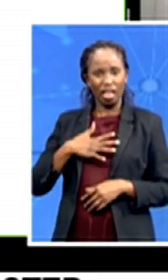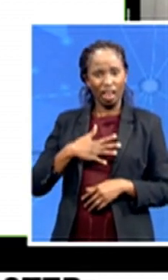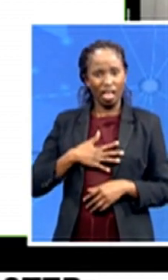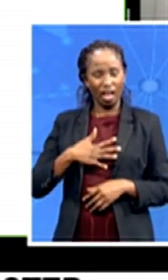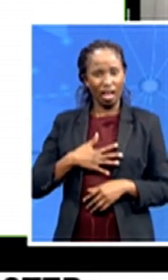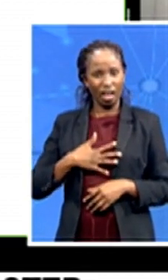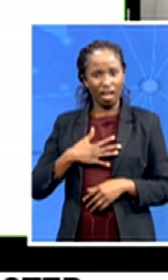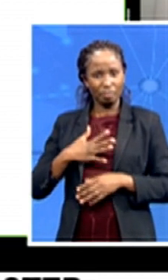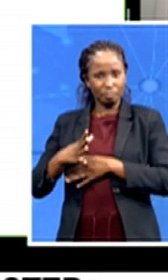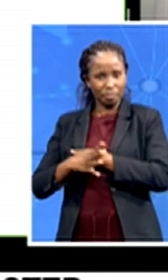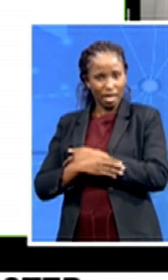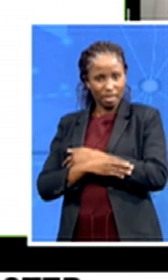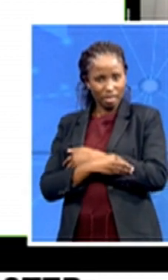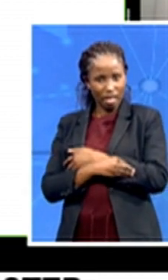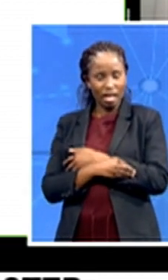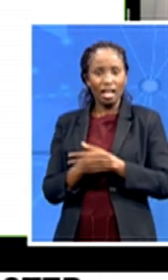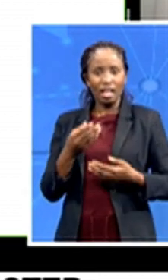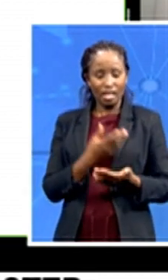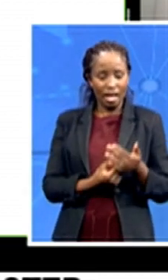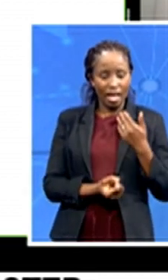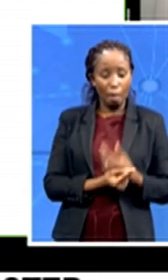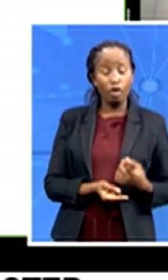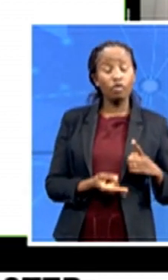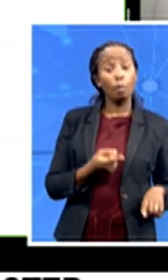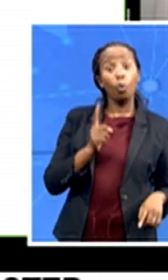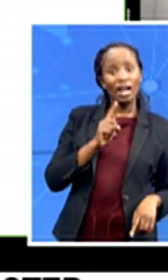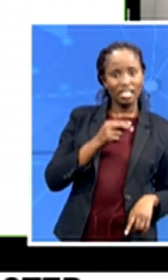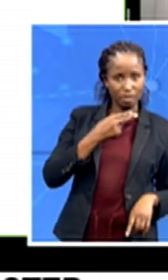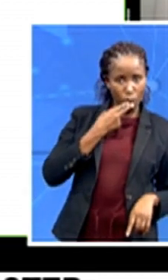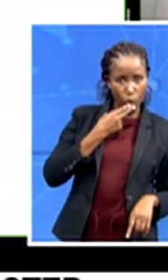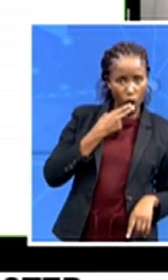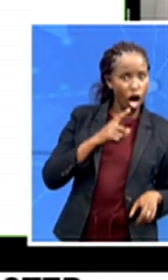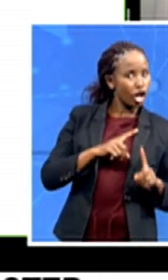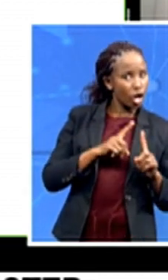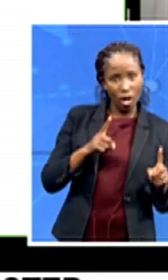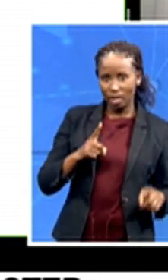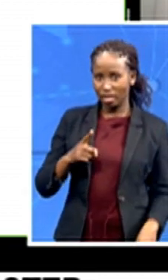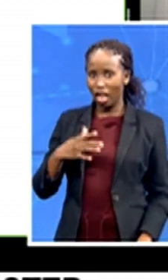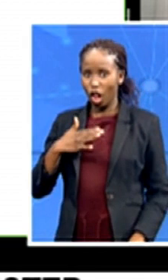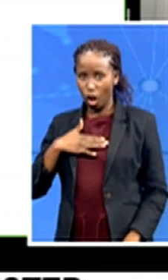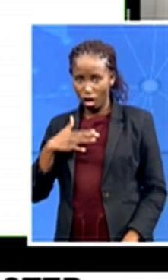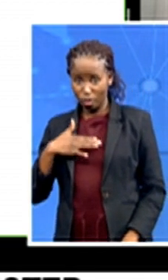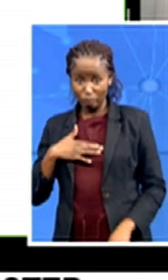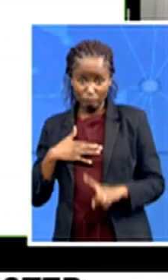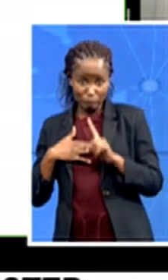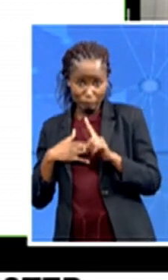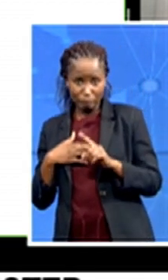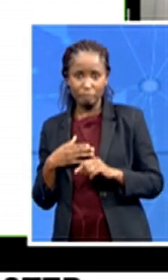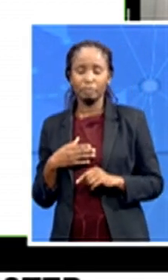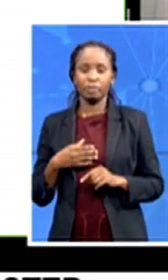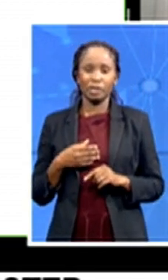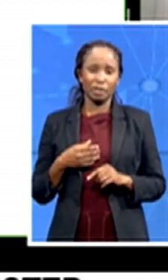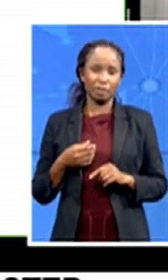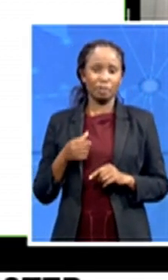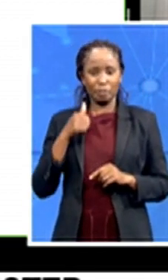So that would not be. So just to demonstrate that to you. Then also you look for whether there are any tests demonstrating